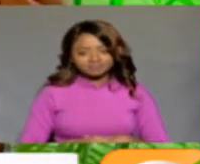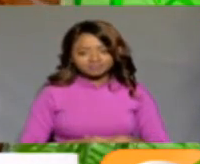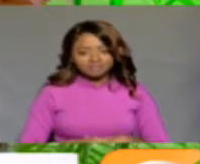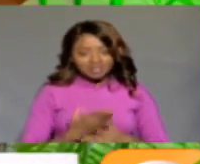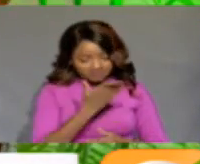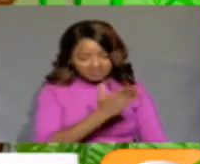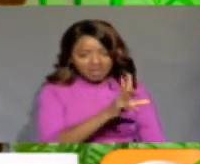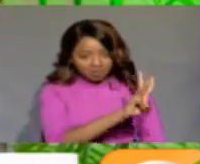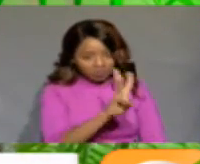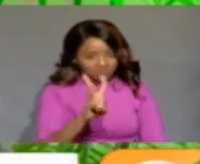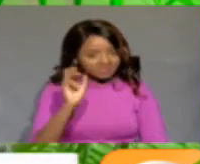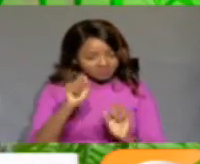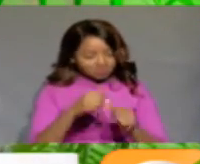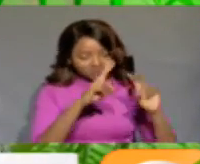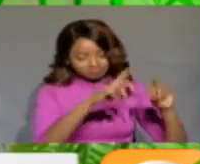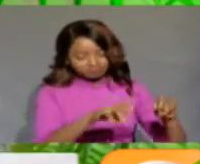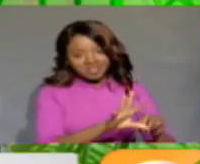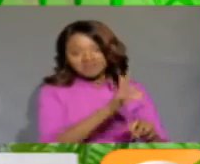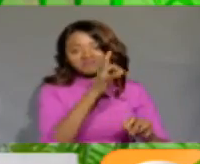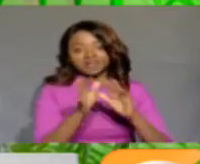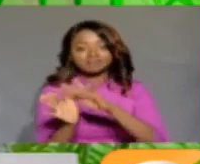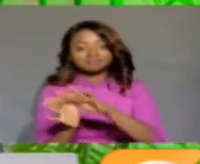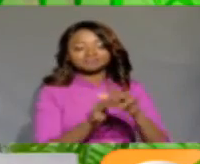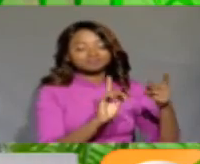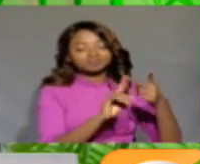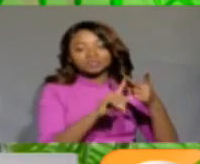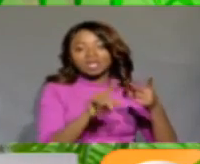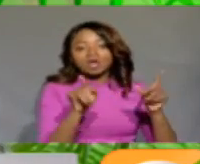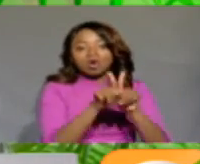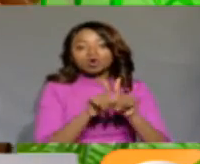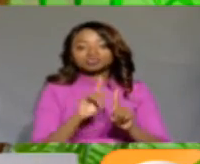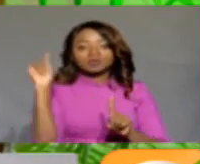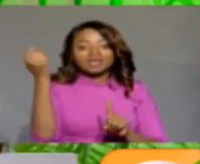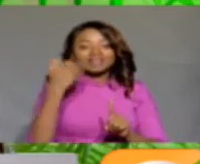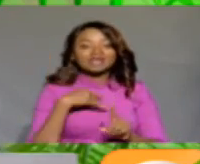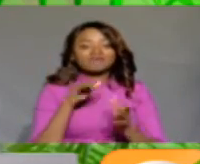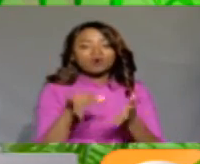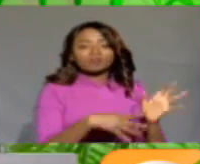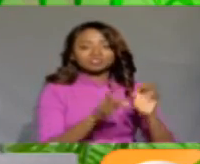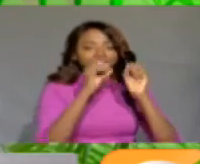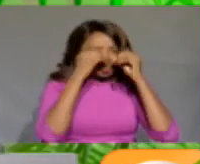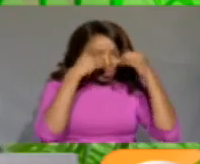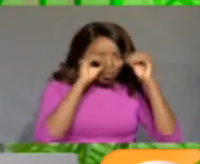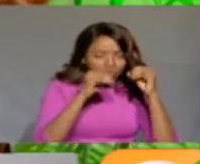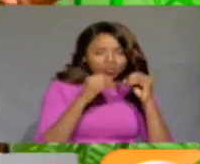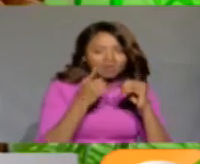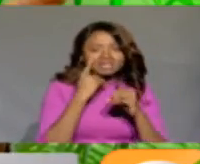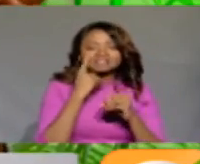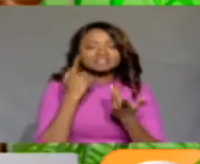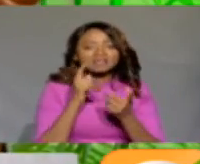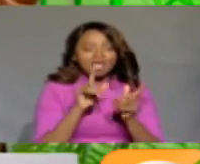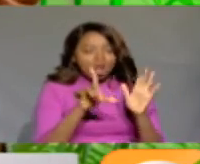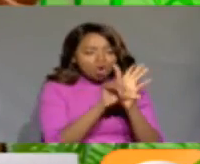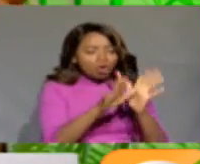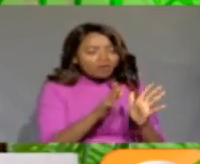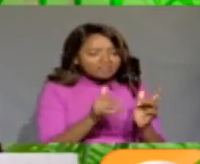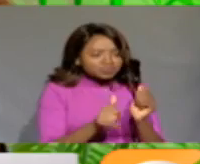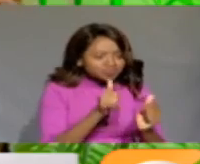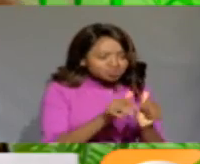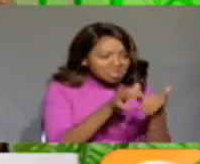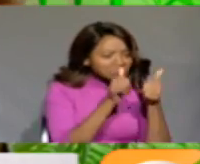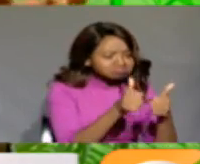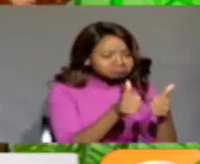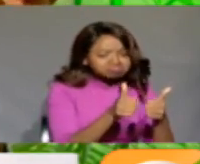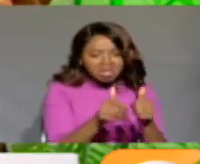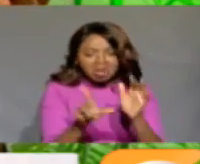And it should be there. That is one. Kenyans also have the opportunity to Google and check the kind of lawyers they want to deal with.